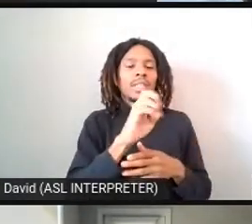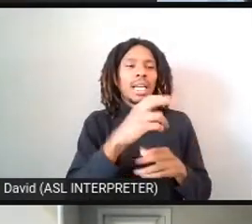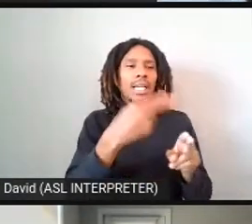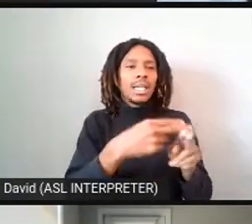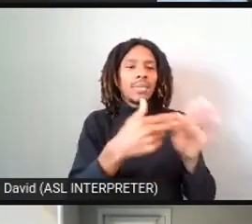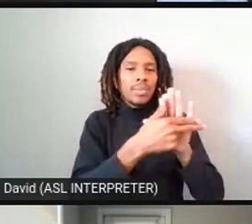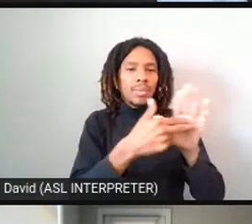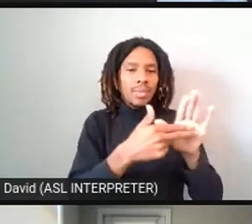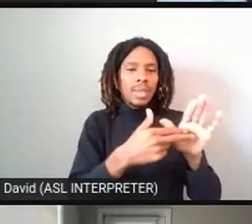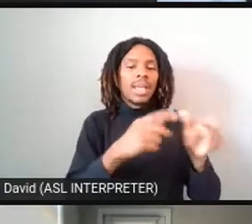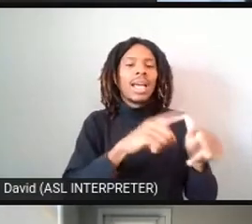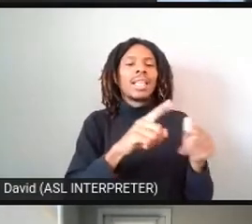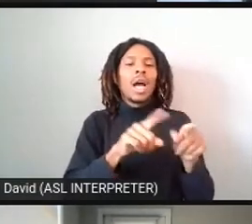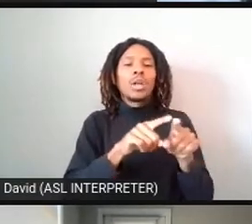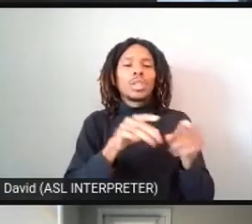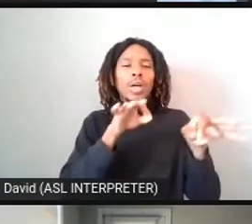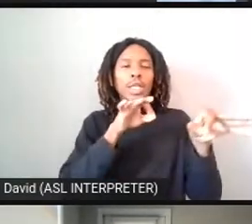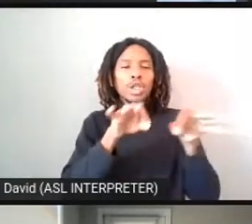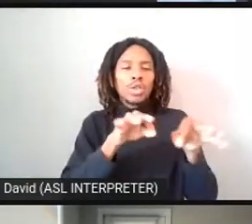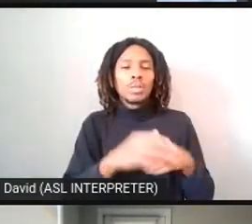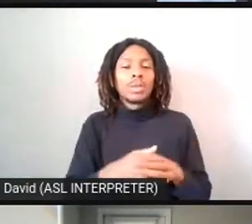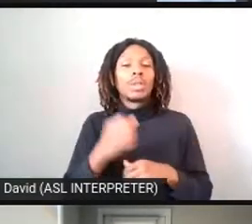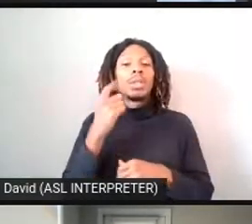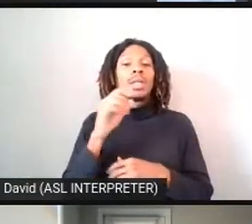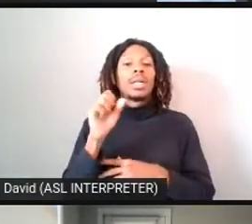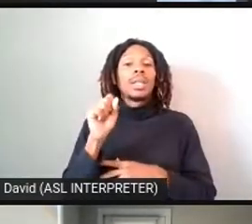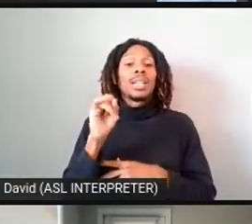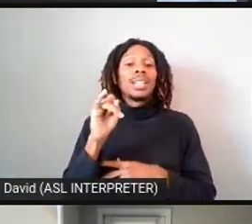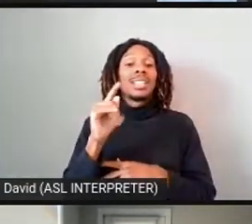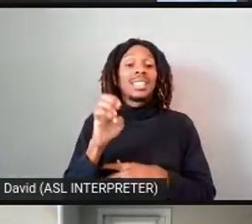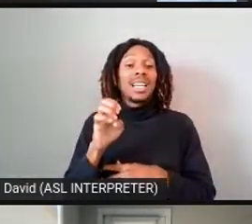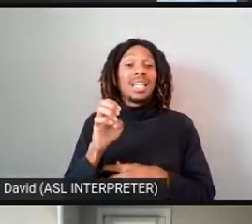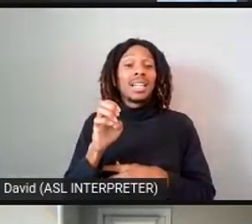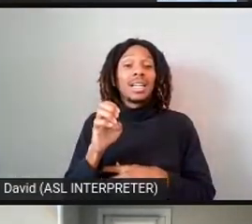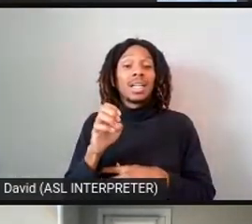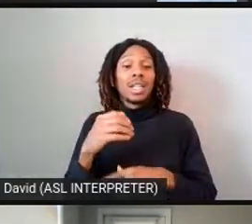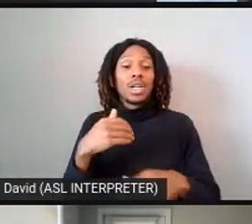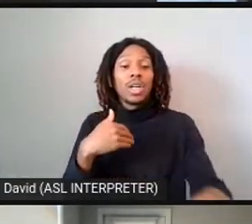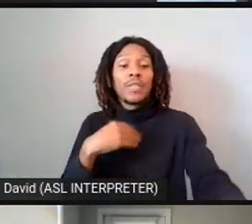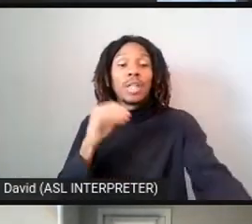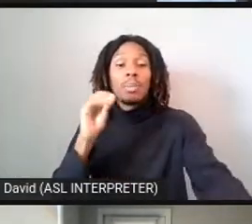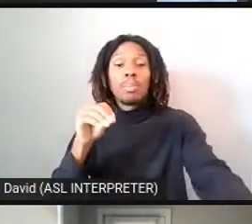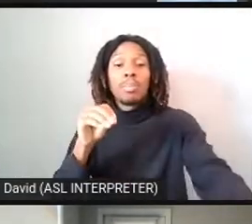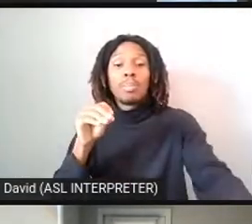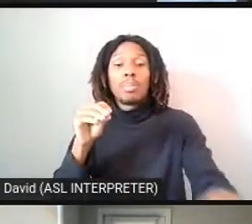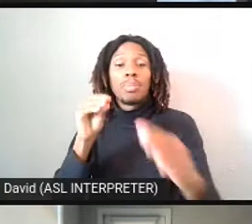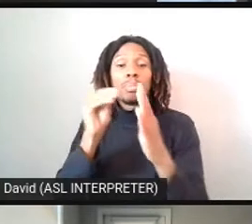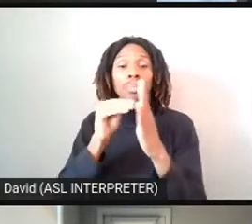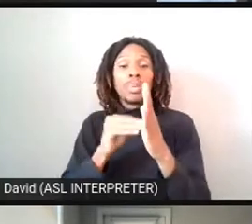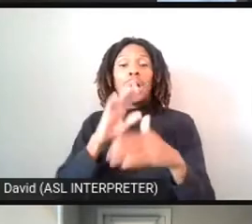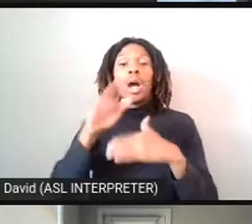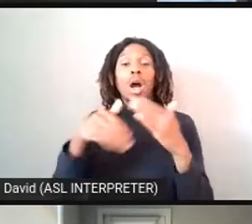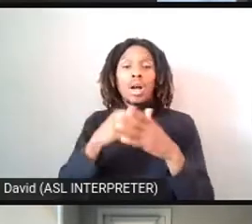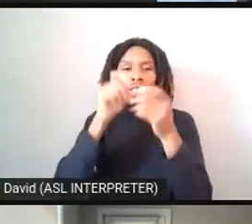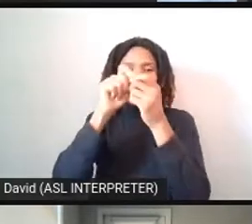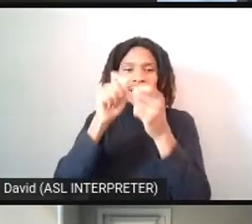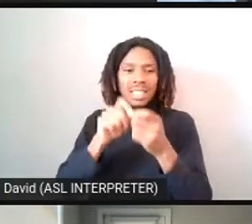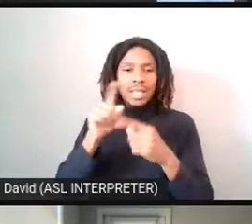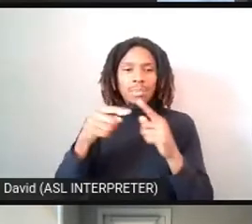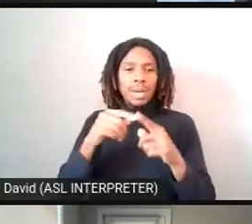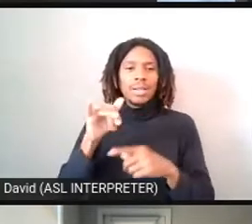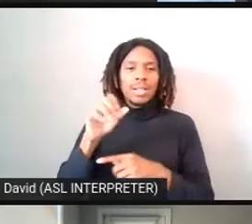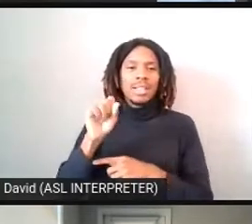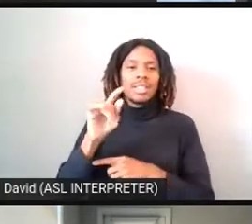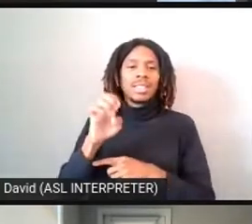a description. And in the site notes, you have to put every details about that site in there. For